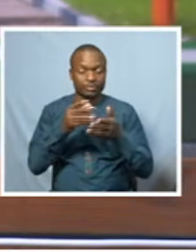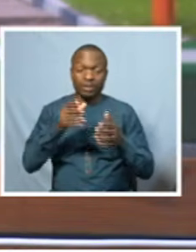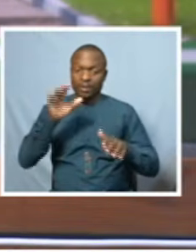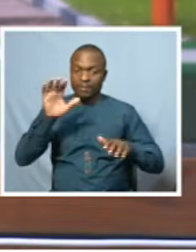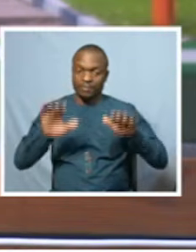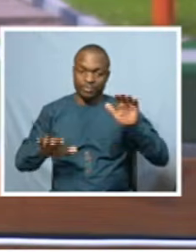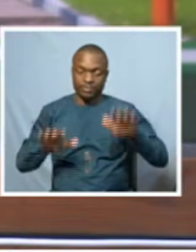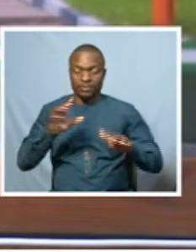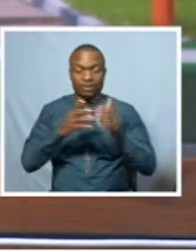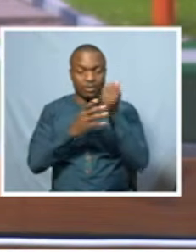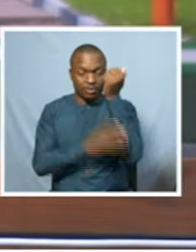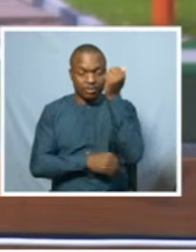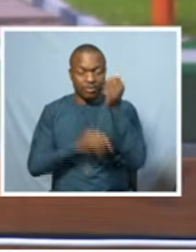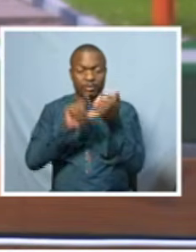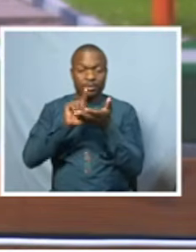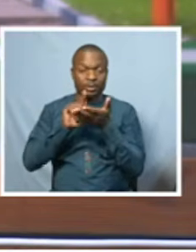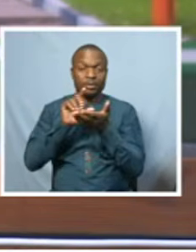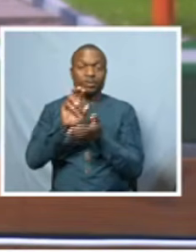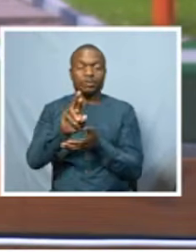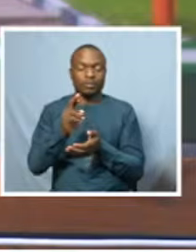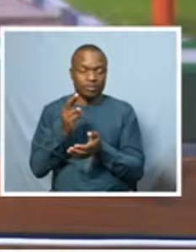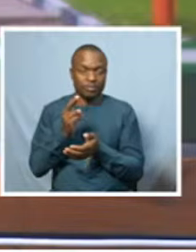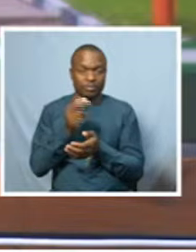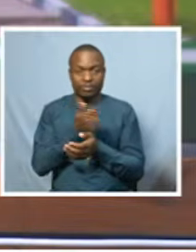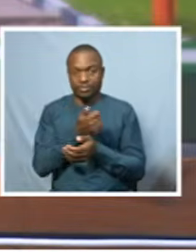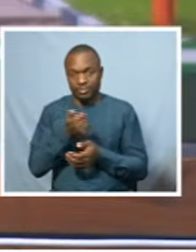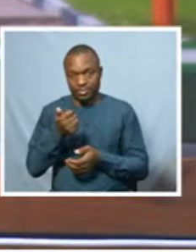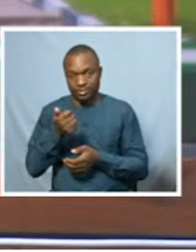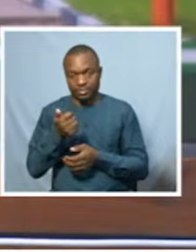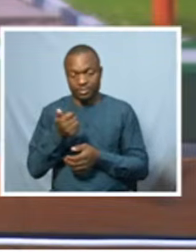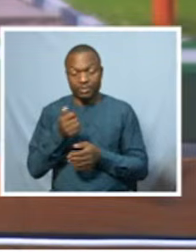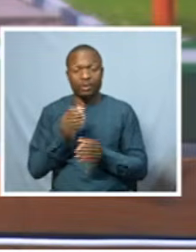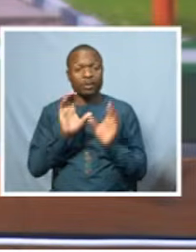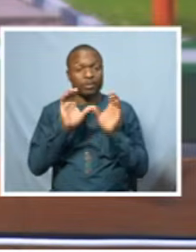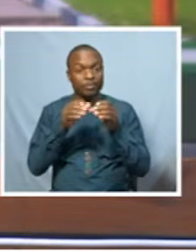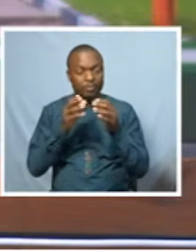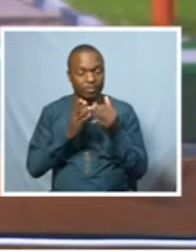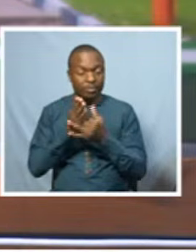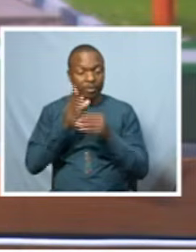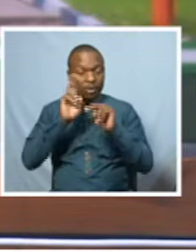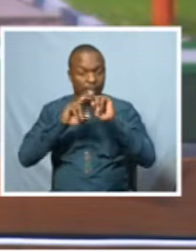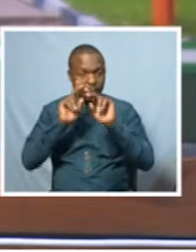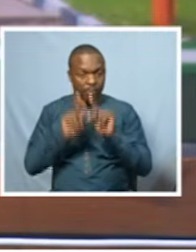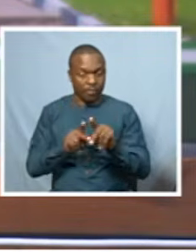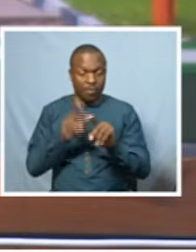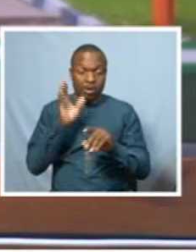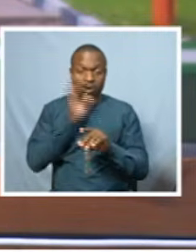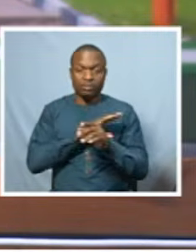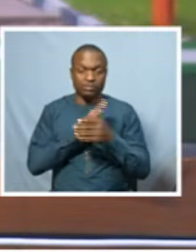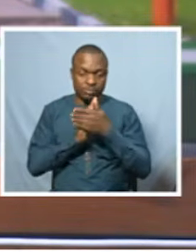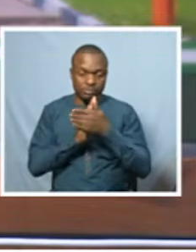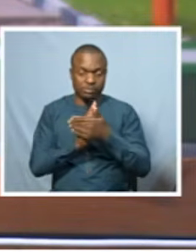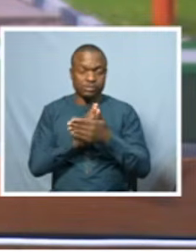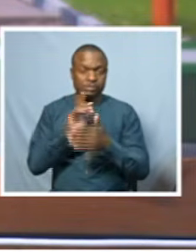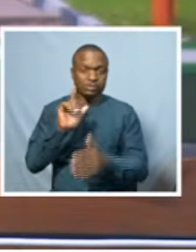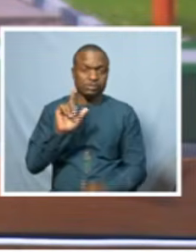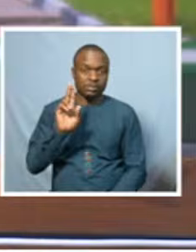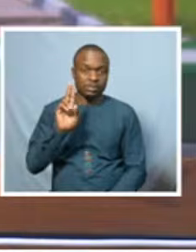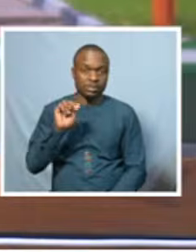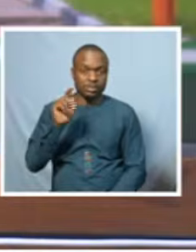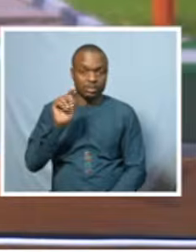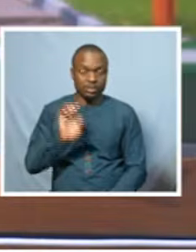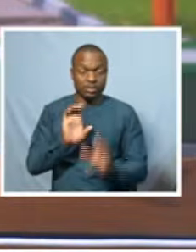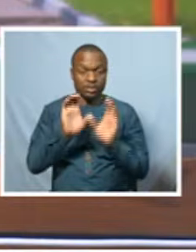balances and poor loan recovery, among others. And the committee, through the chairperson, has guided LUNTE Town Council